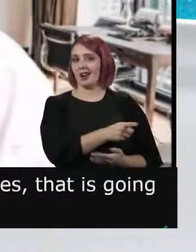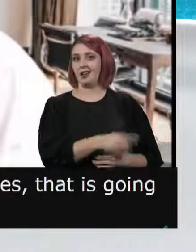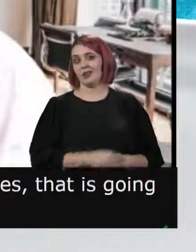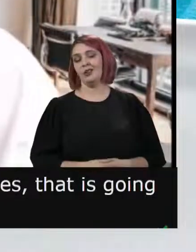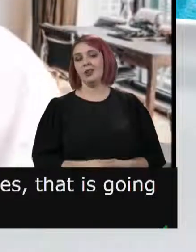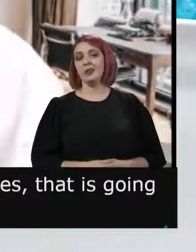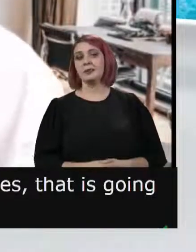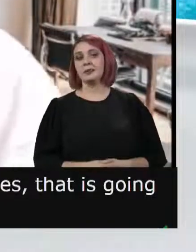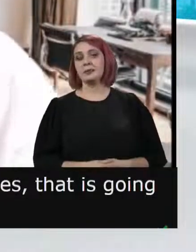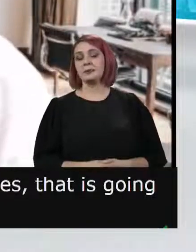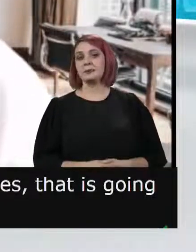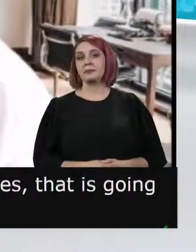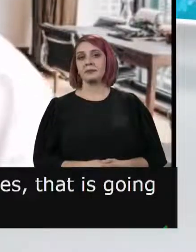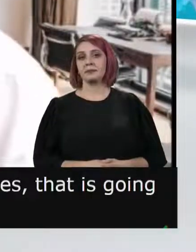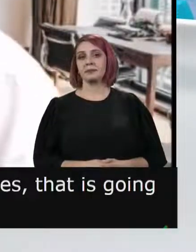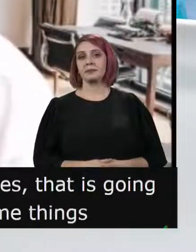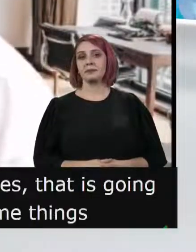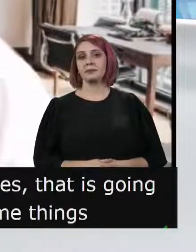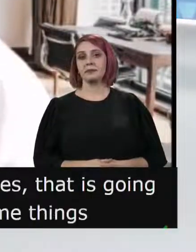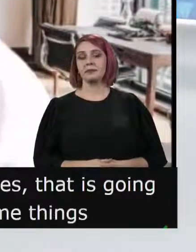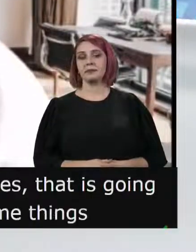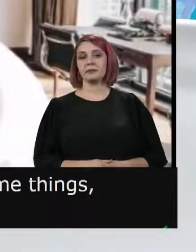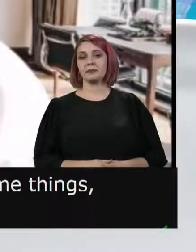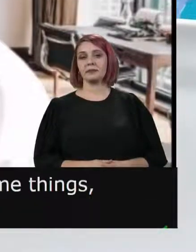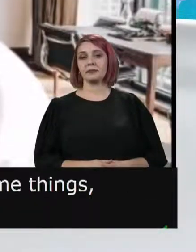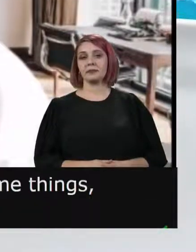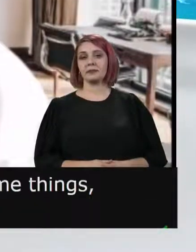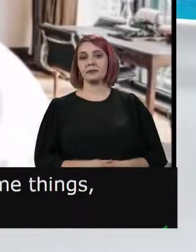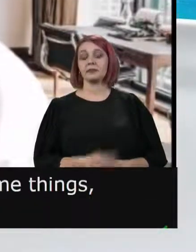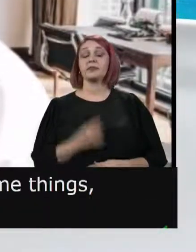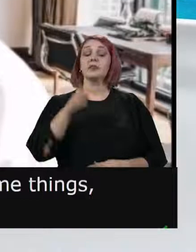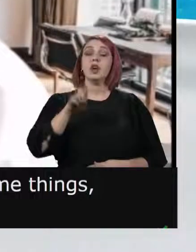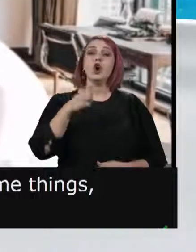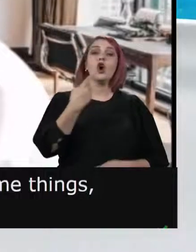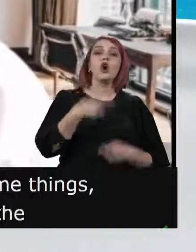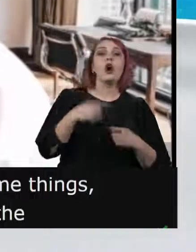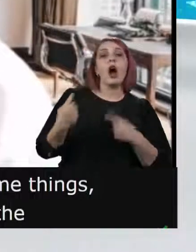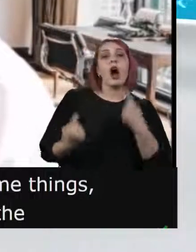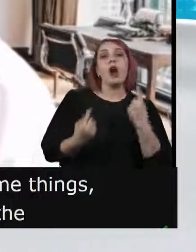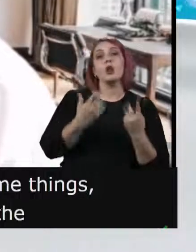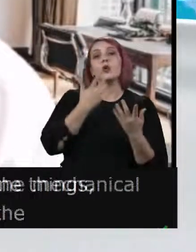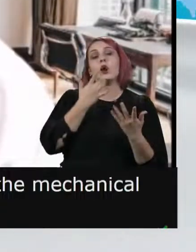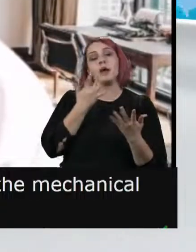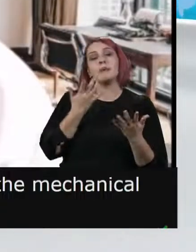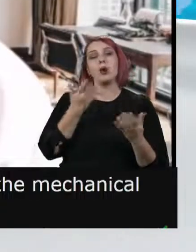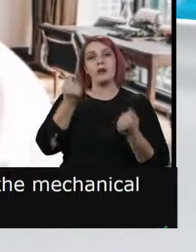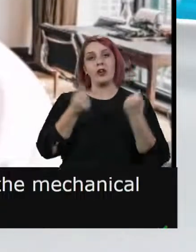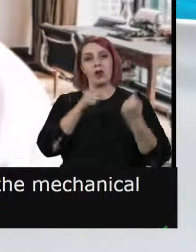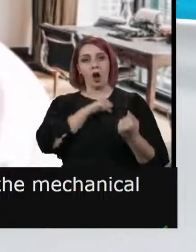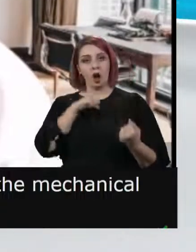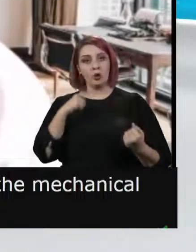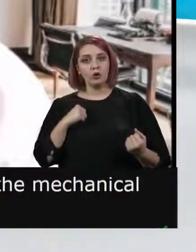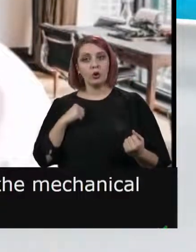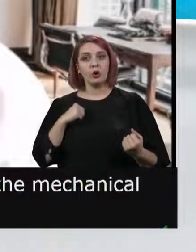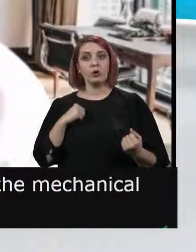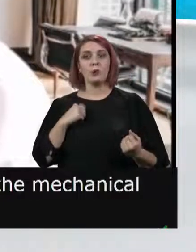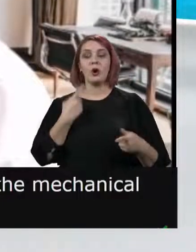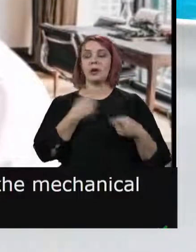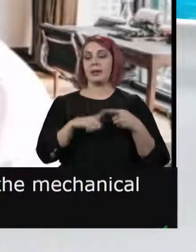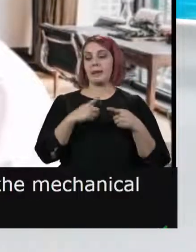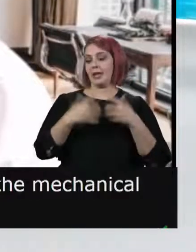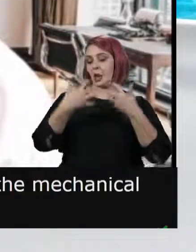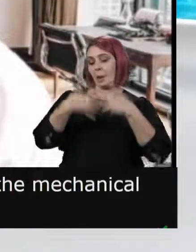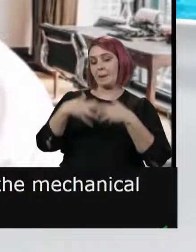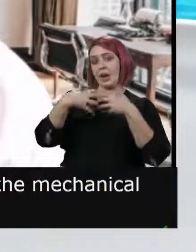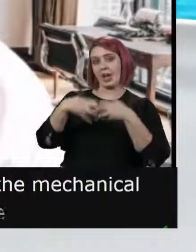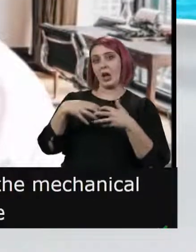things, particularly things like the autonomous vehicles, the mechanical things, are maybe particularly problematic in some cases.